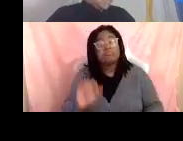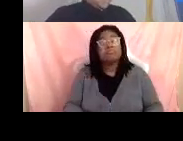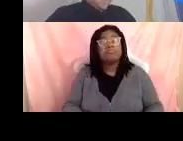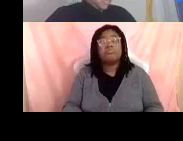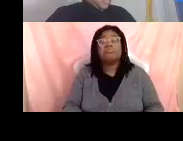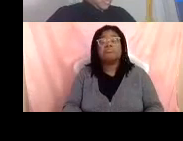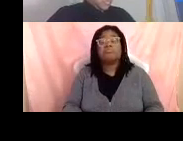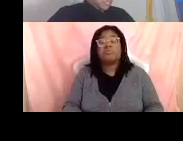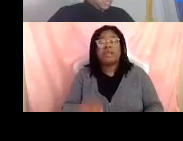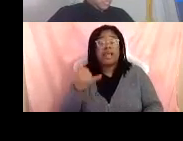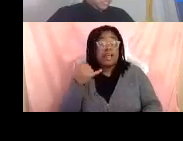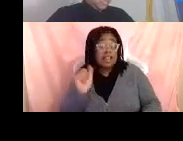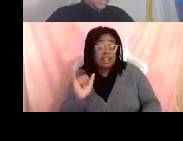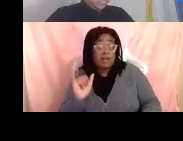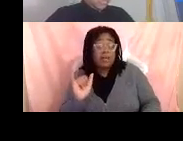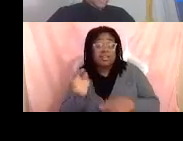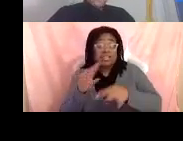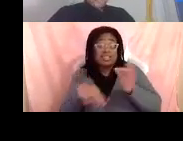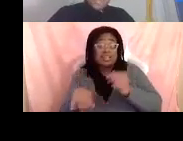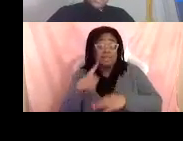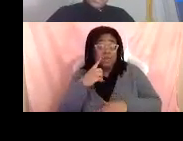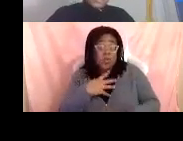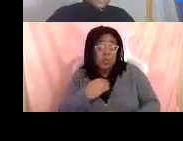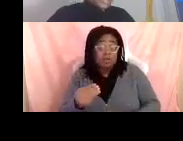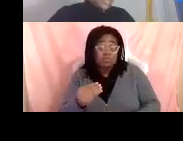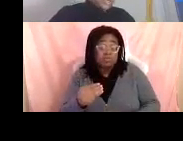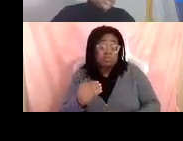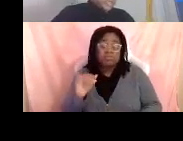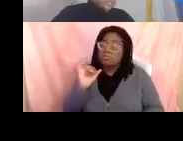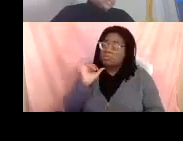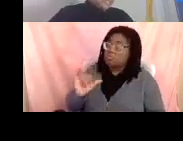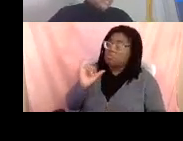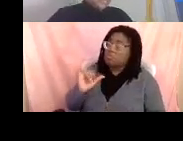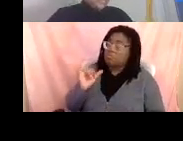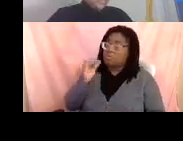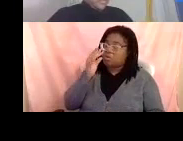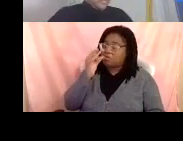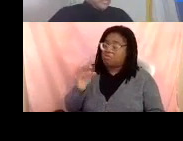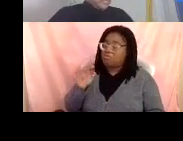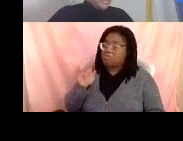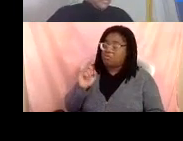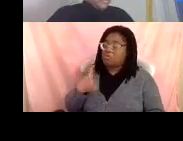Is yellow a sub for white? I saw that question, yeah.